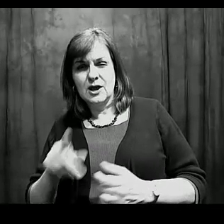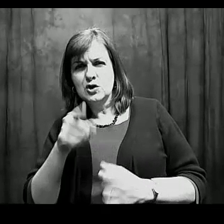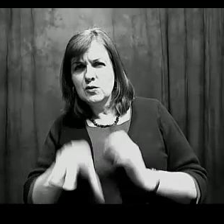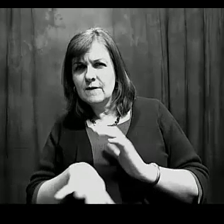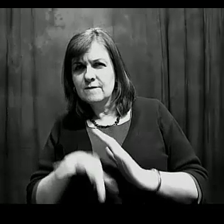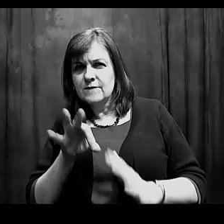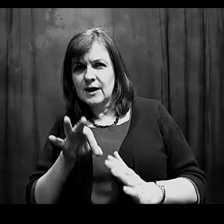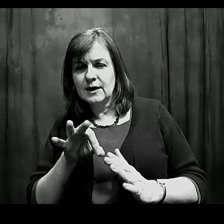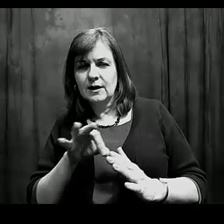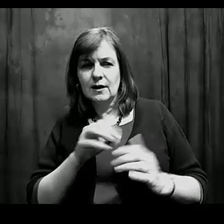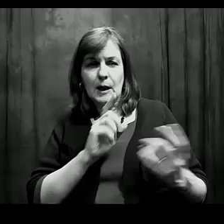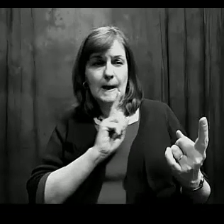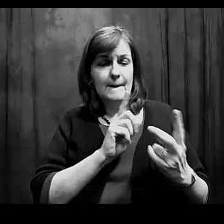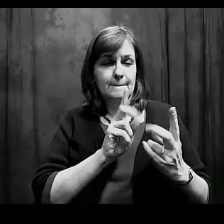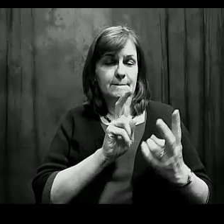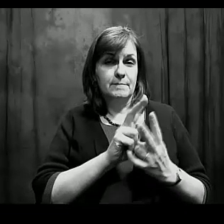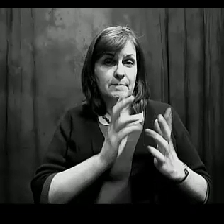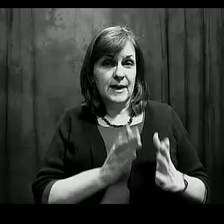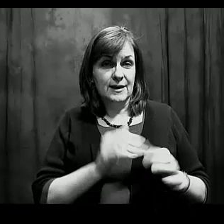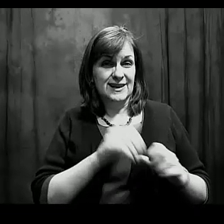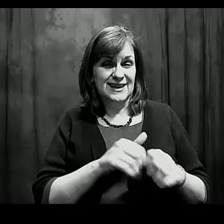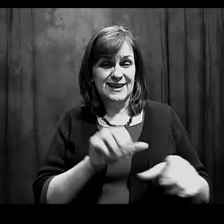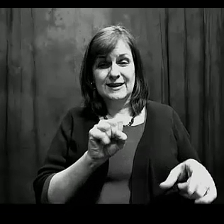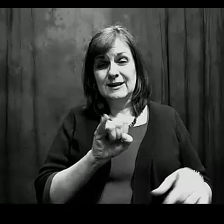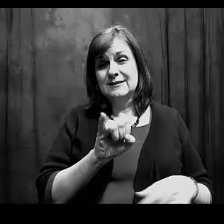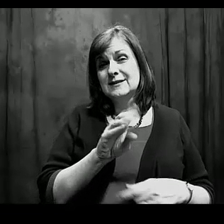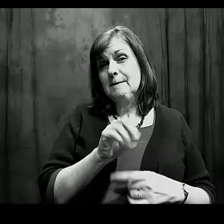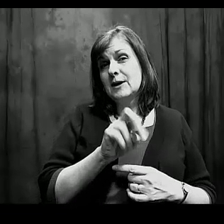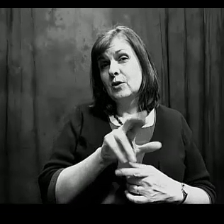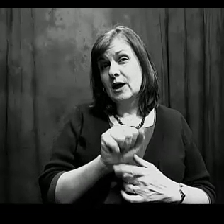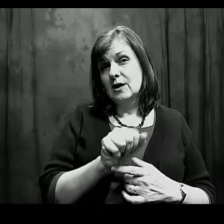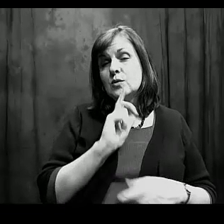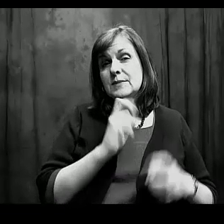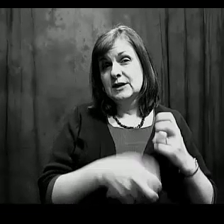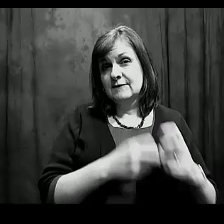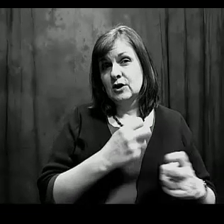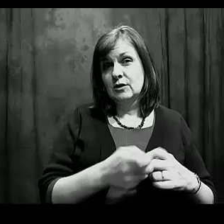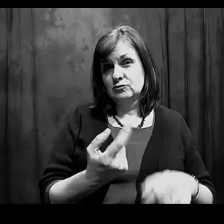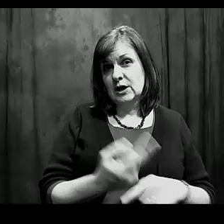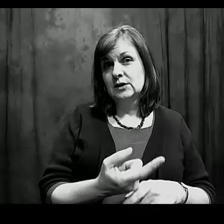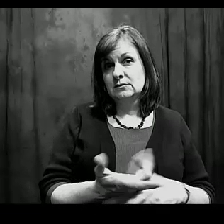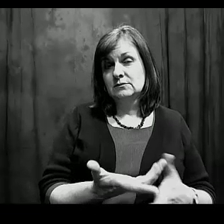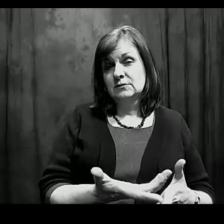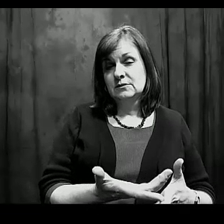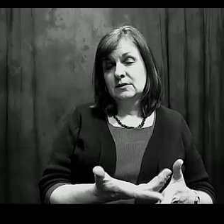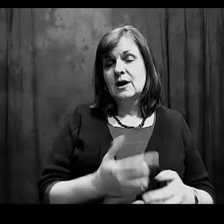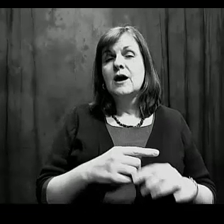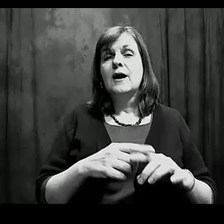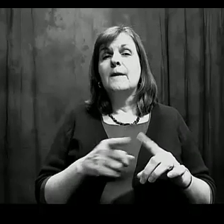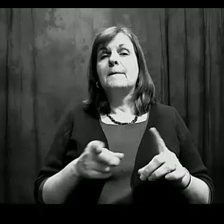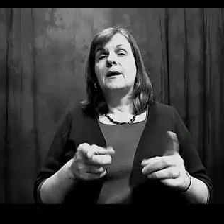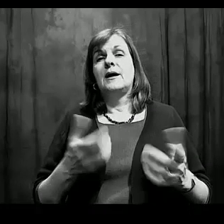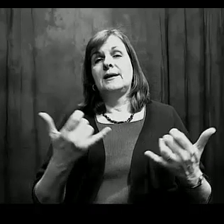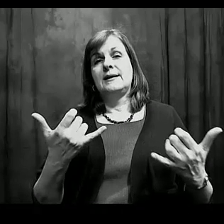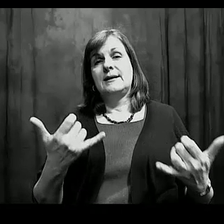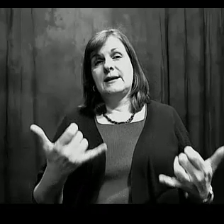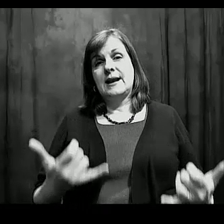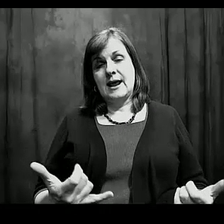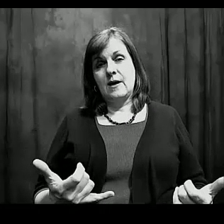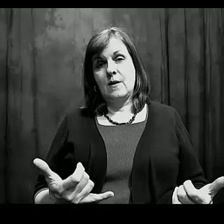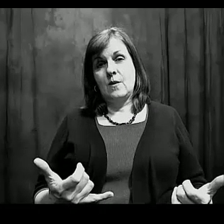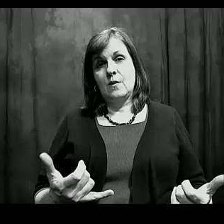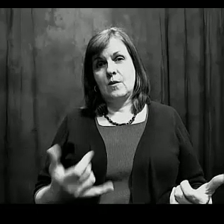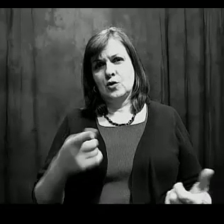in Siberia would be difficult if you lived in Rochester, right? But